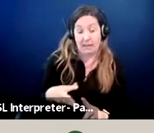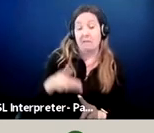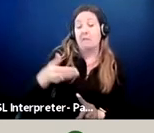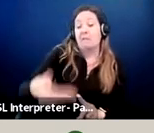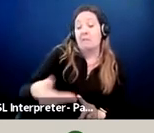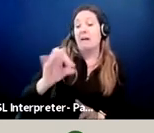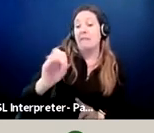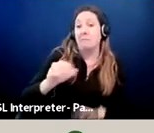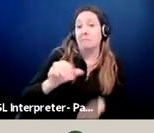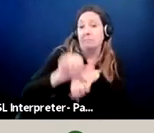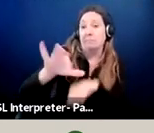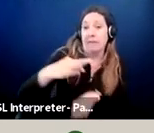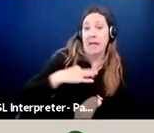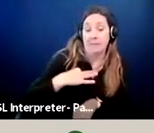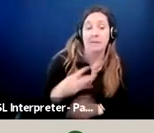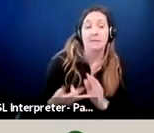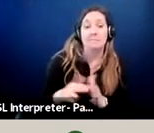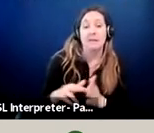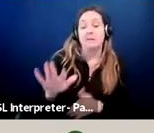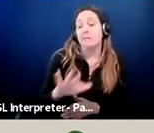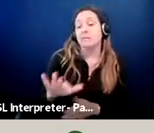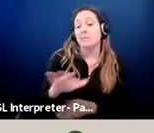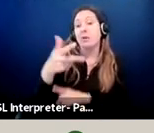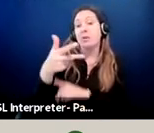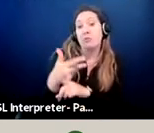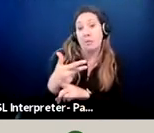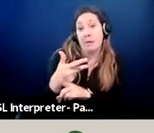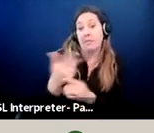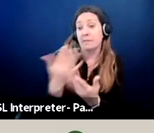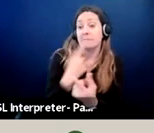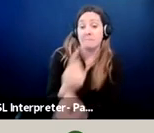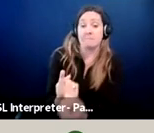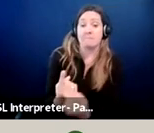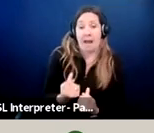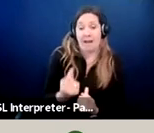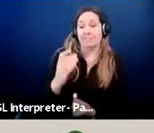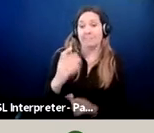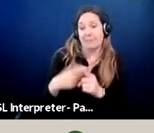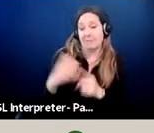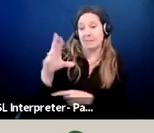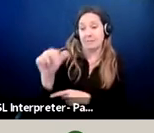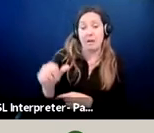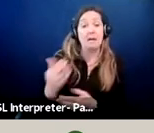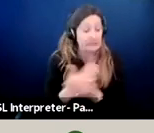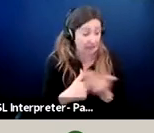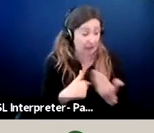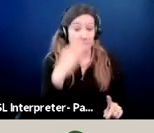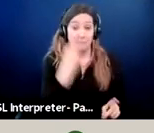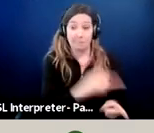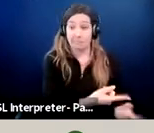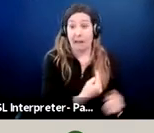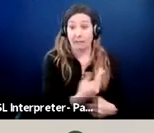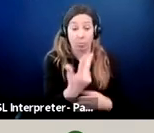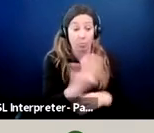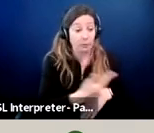February, the average time is about 3 months to get your return from the CRA. I've done a claim where someone's had their money in 3 days,